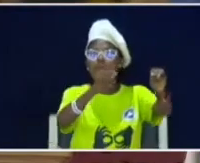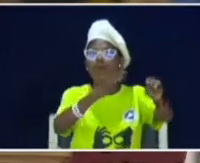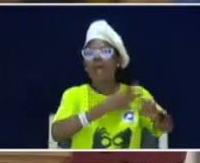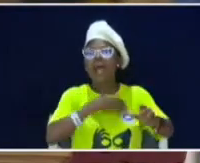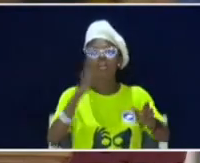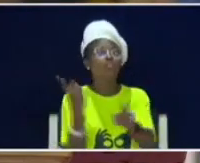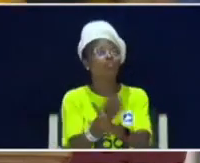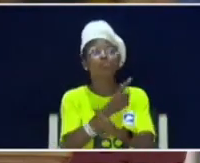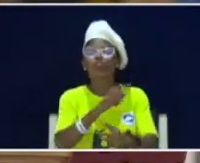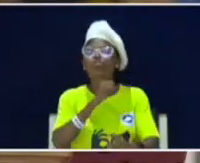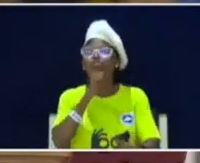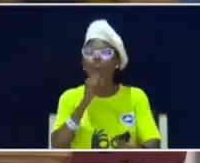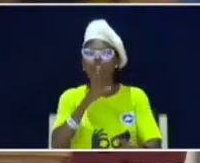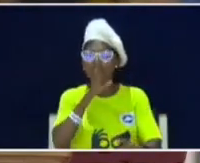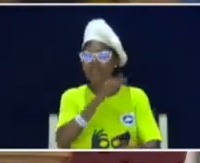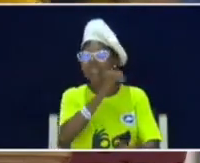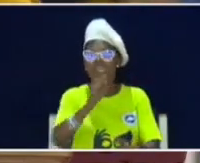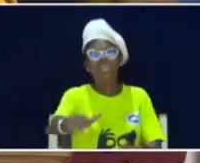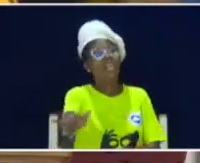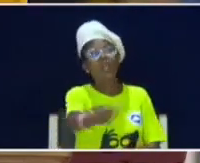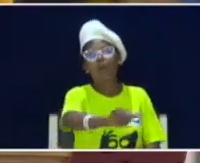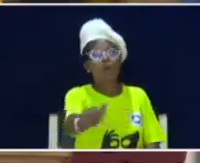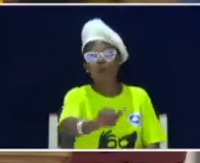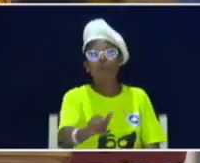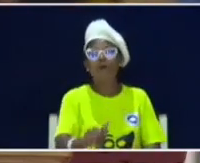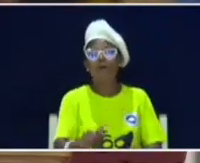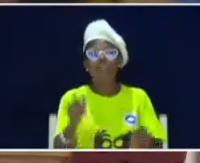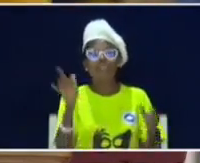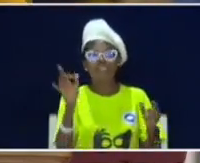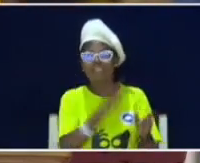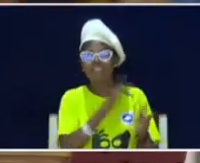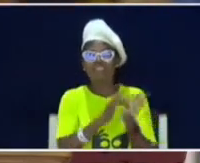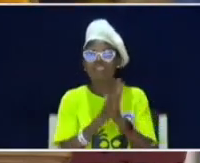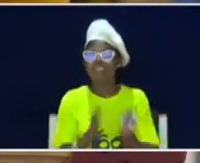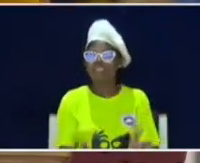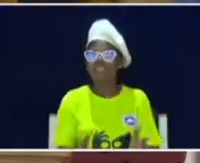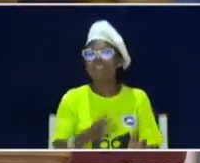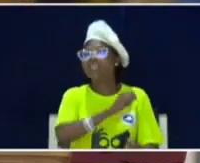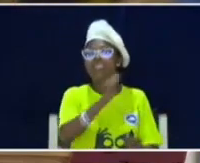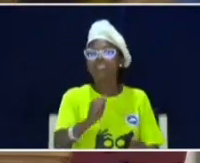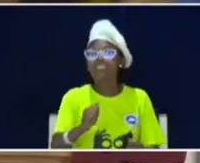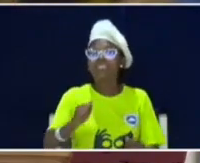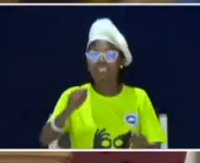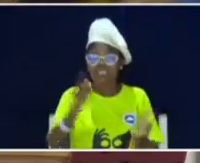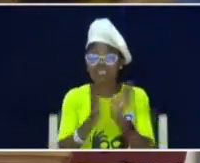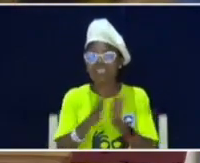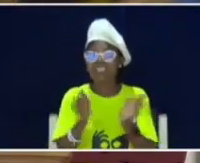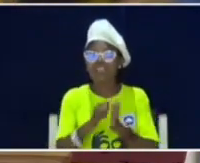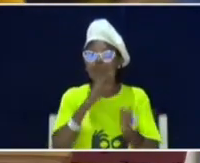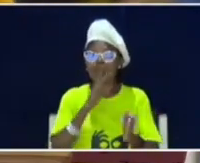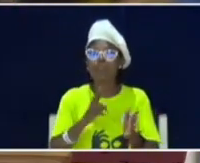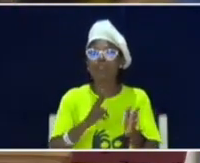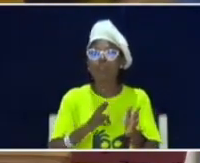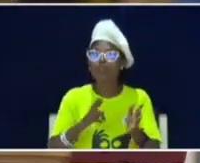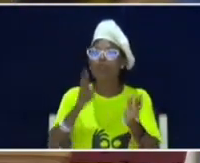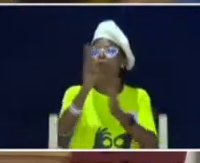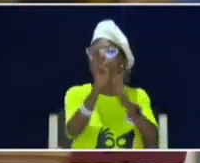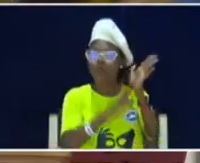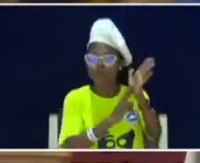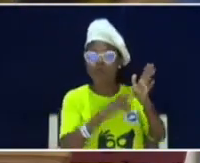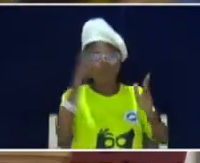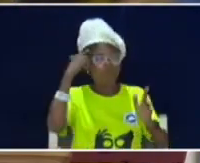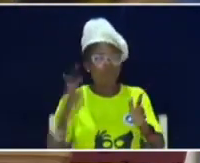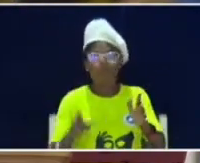just be an ordinary Christian, but become a Christian that begins to rule for Christ, that begins to reign for